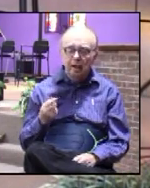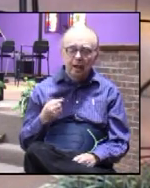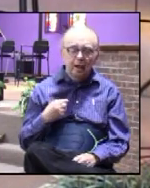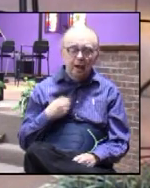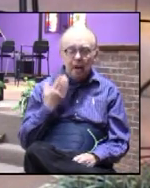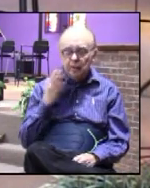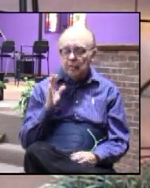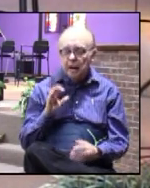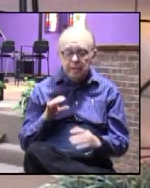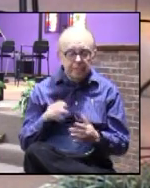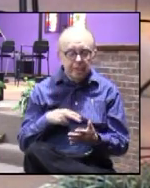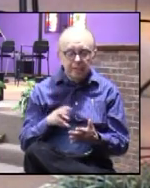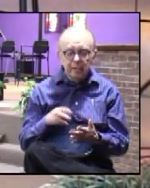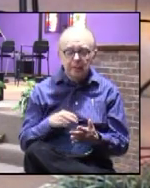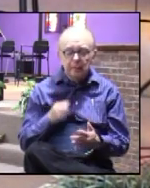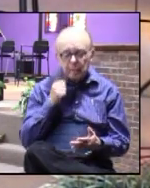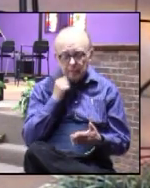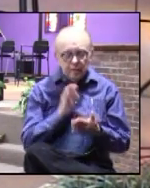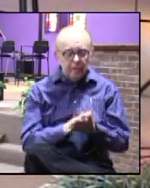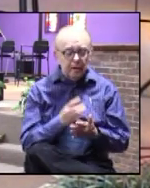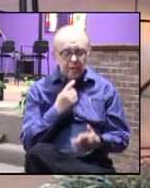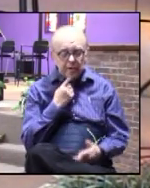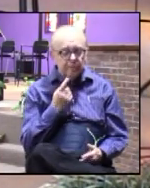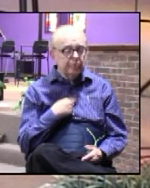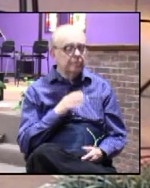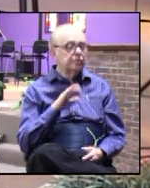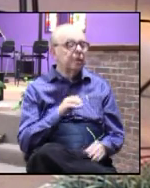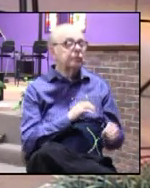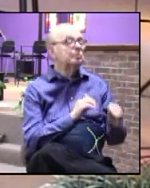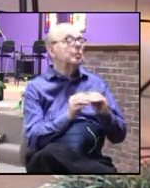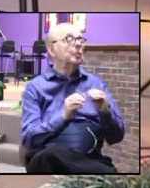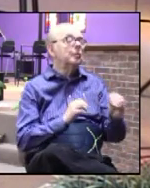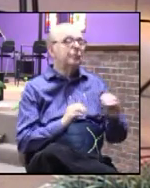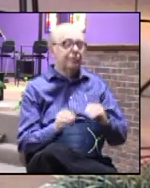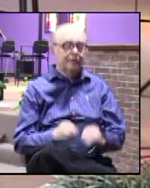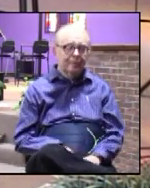to dance. And she says, just move.